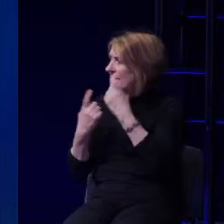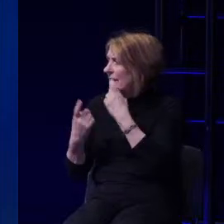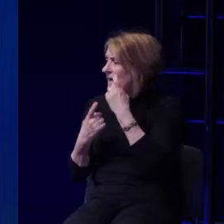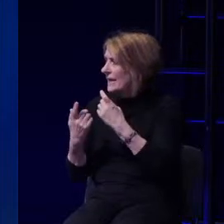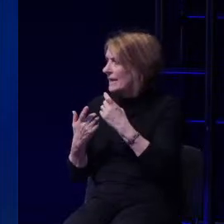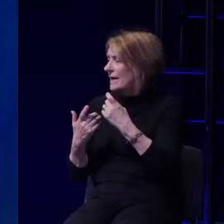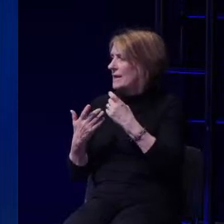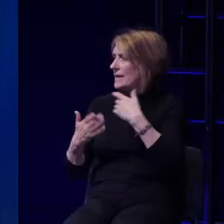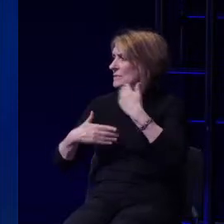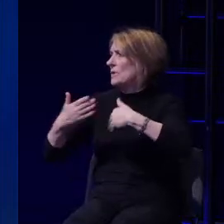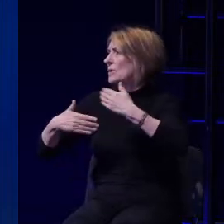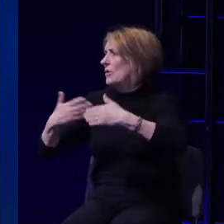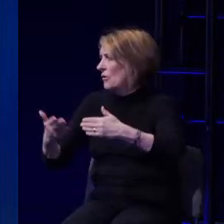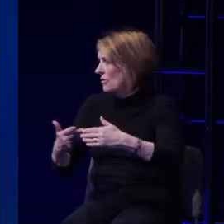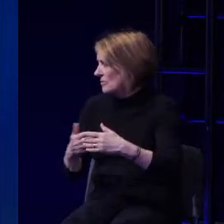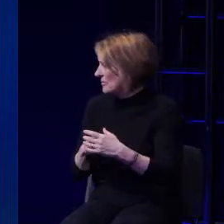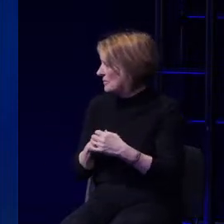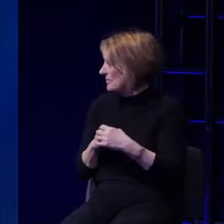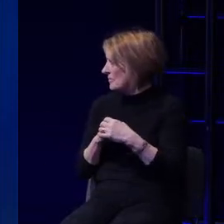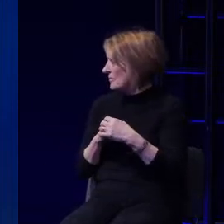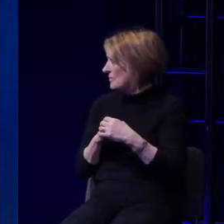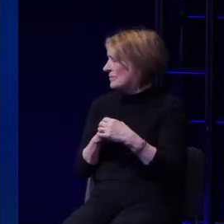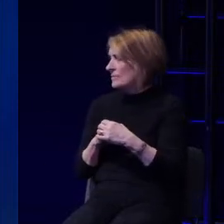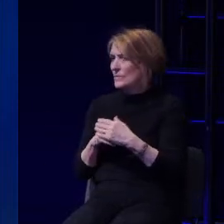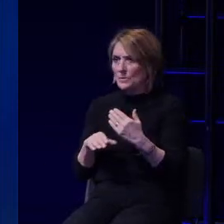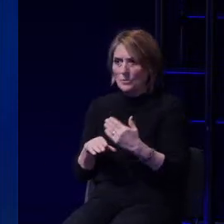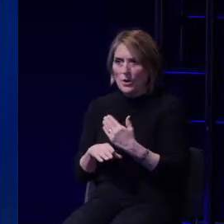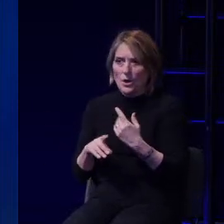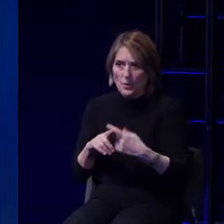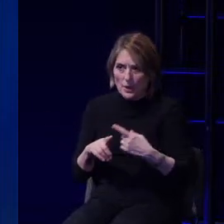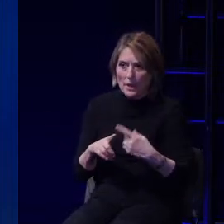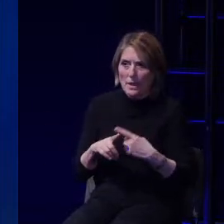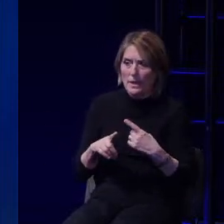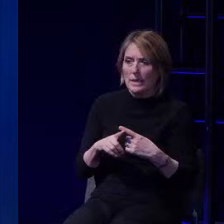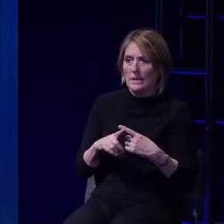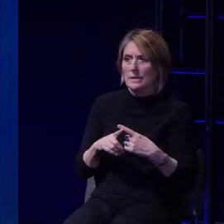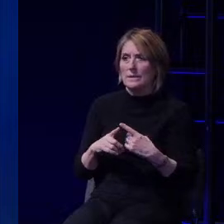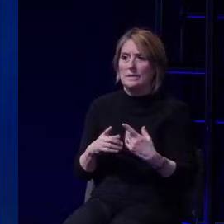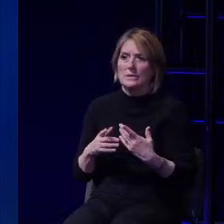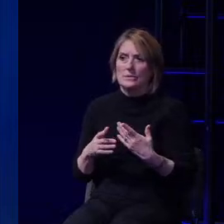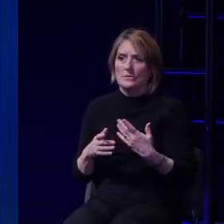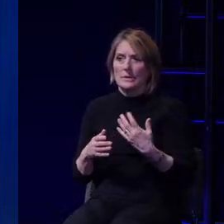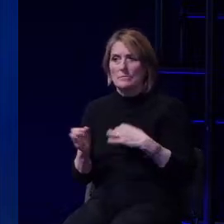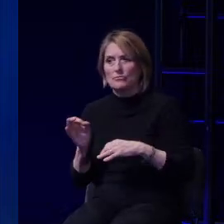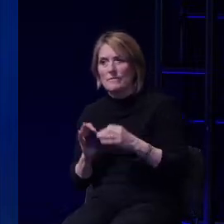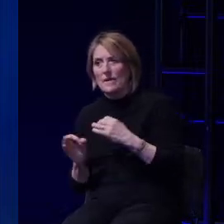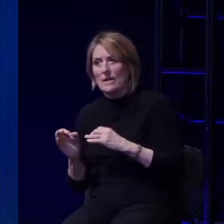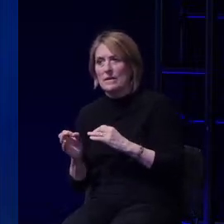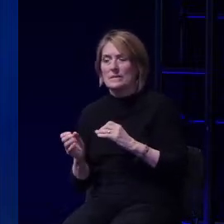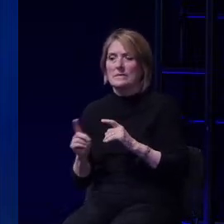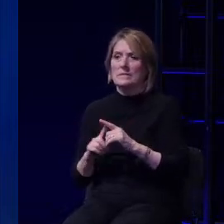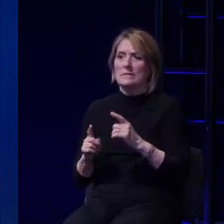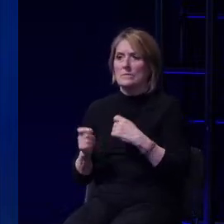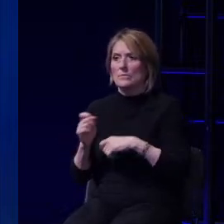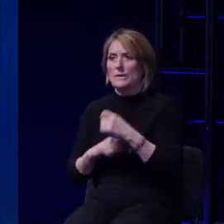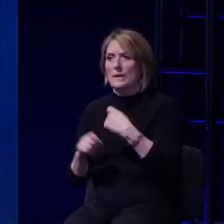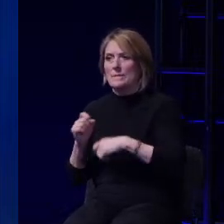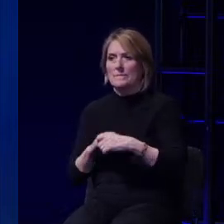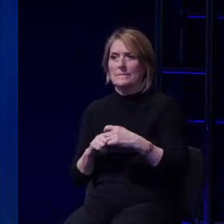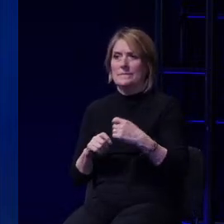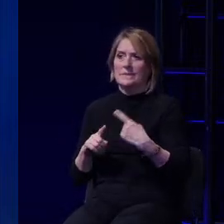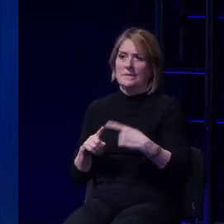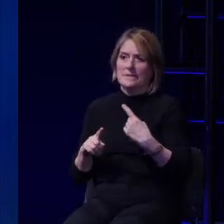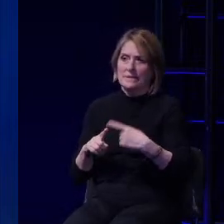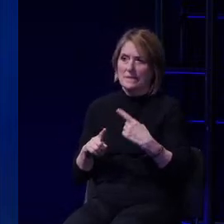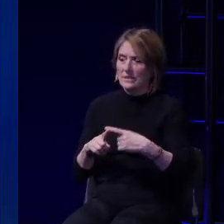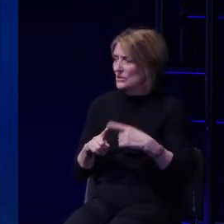fly and sort of act quick, work quickly and improvise, and all these have become essentials. Not so